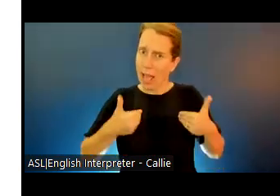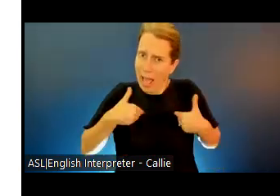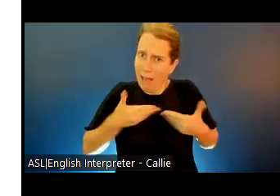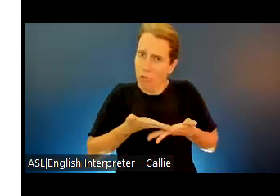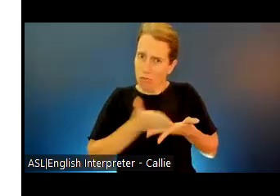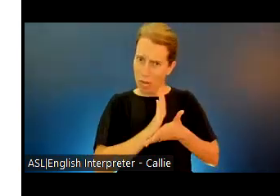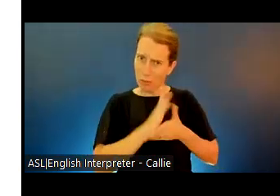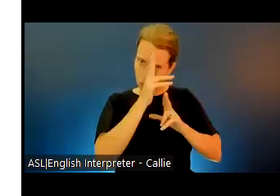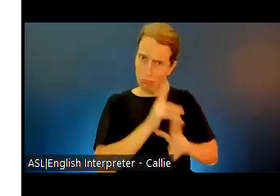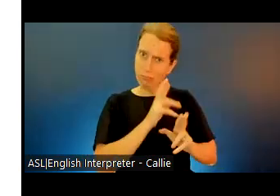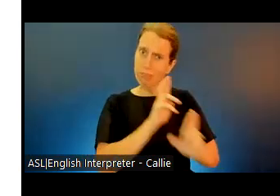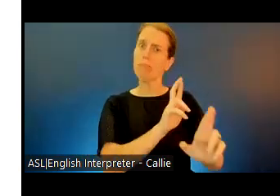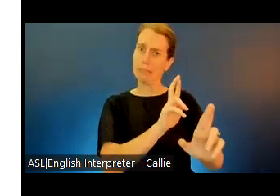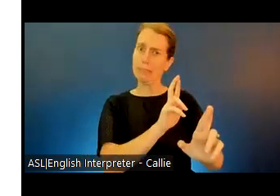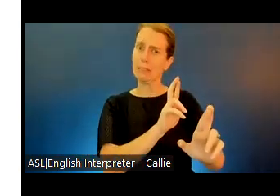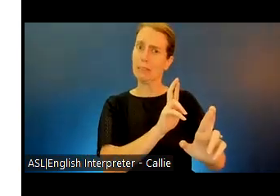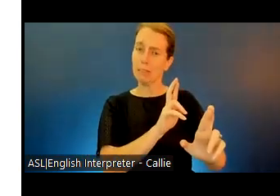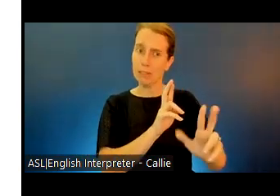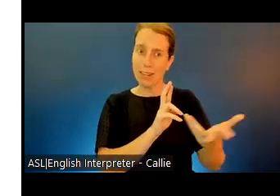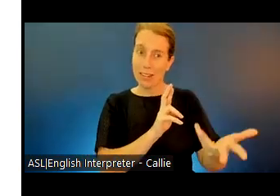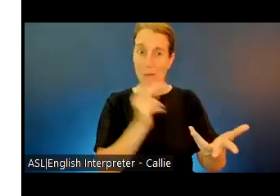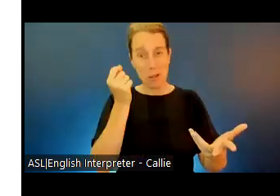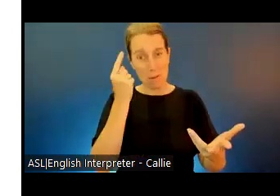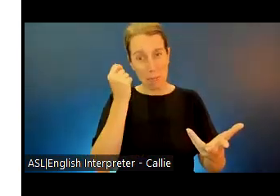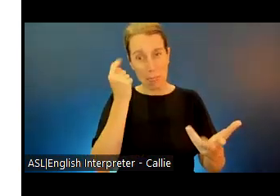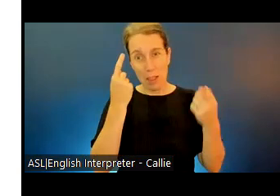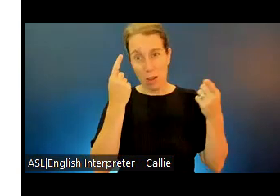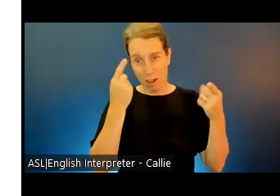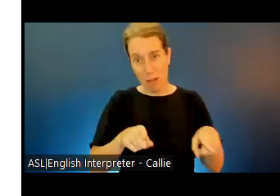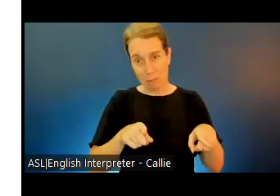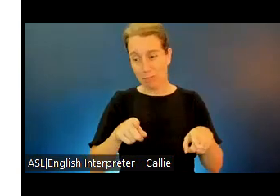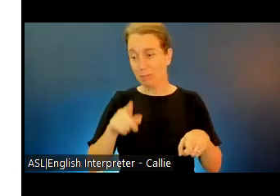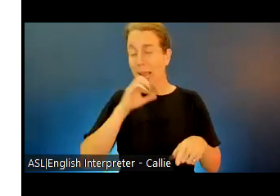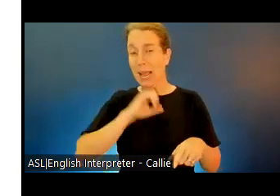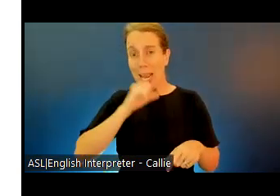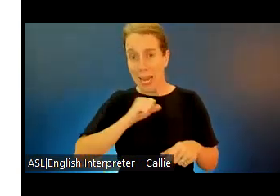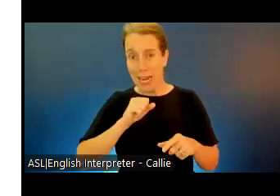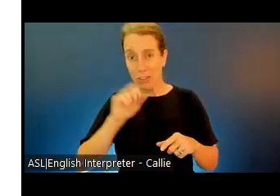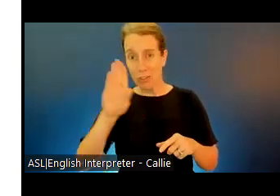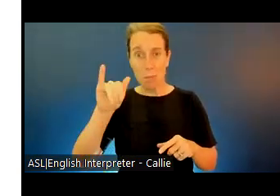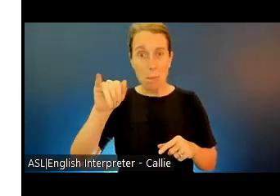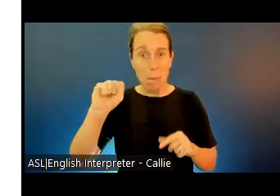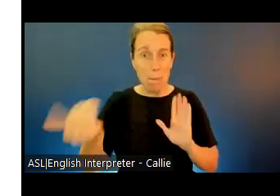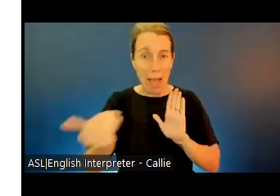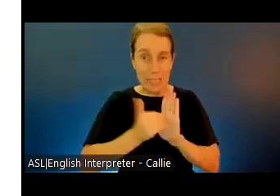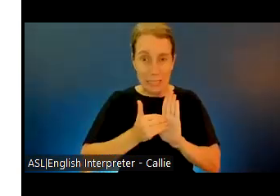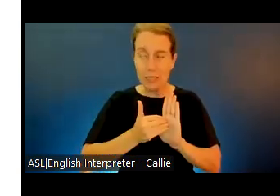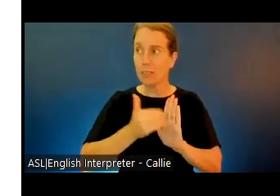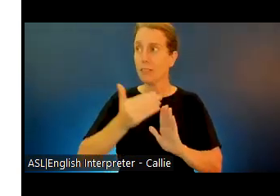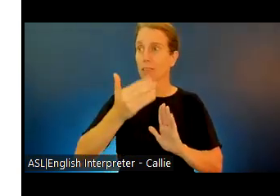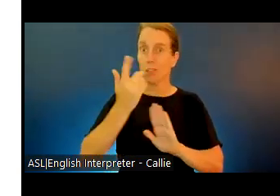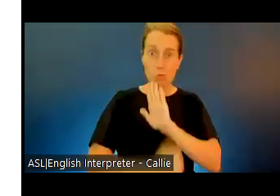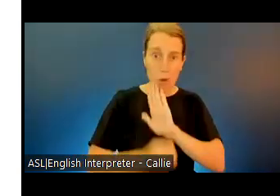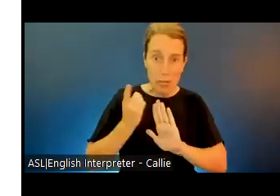However, many older adults face age bias and discrimination in the workplace and other settings. Moreover, many